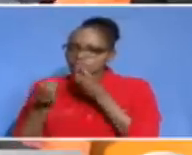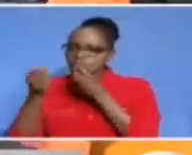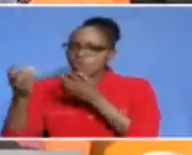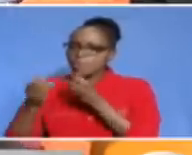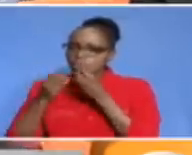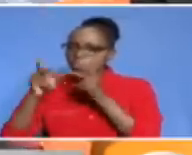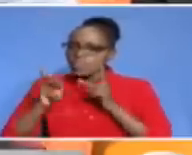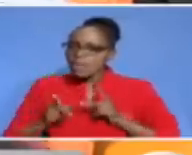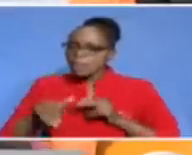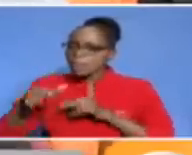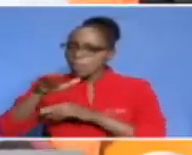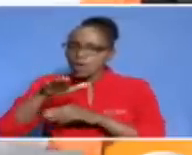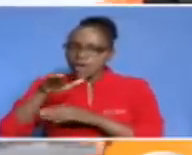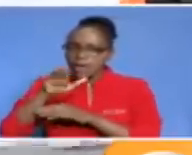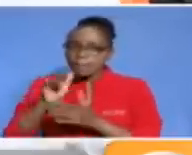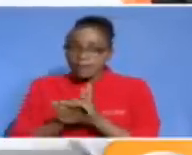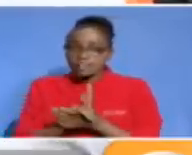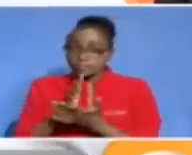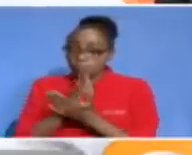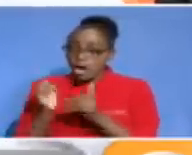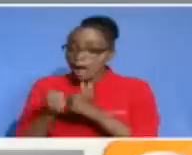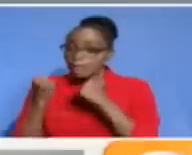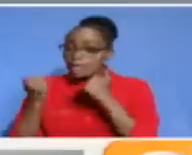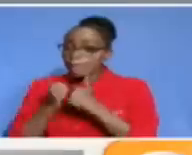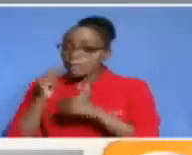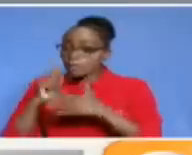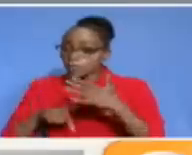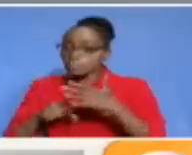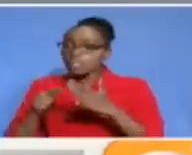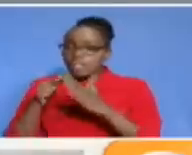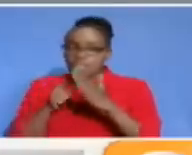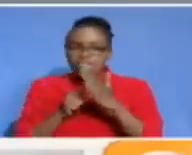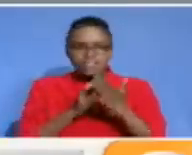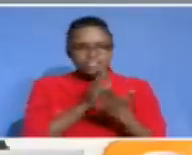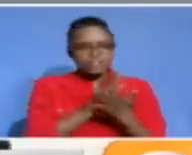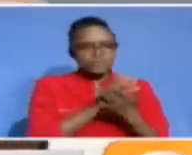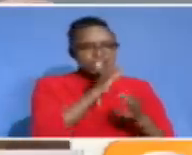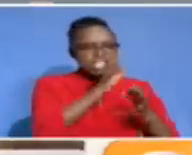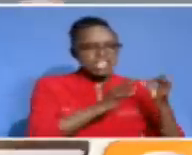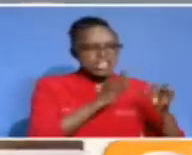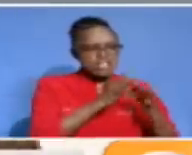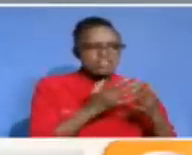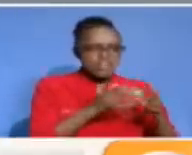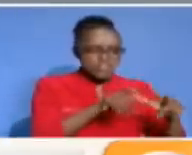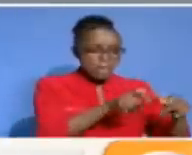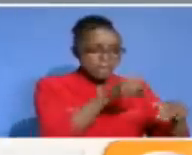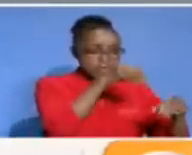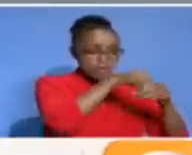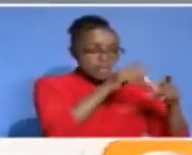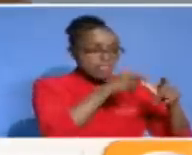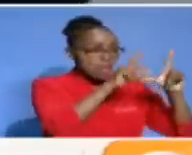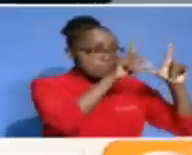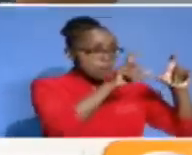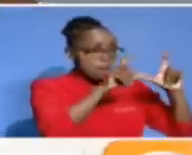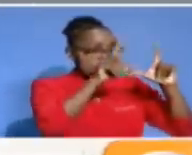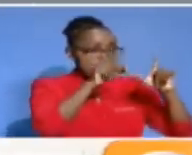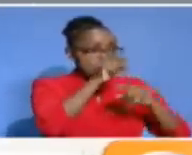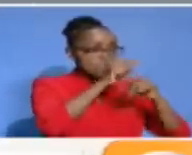their guys on the ground. Precisely. This is what's happening. Precisely. Precisely. So if the media was in there and taking pictures